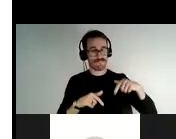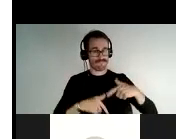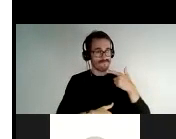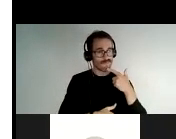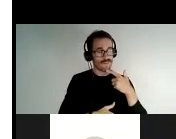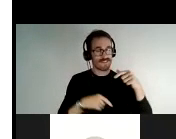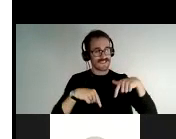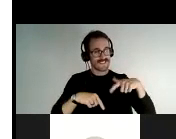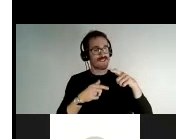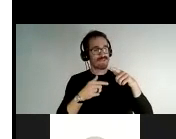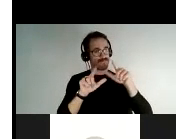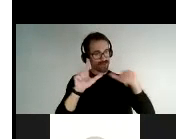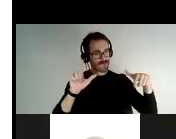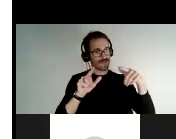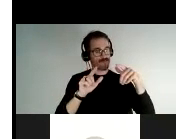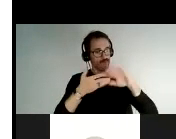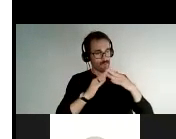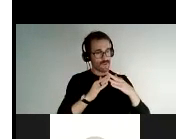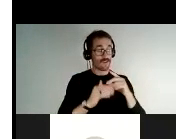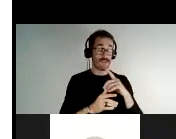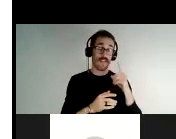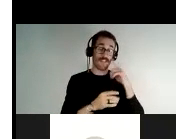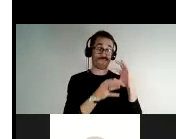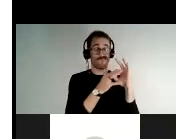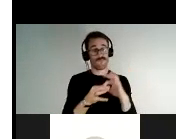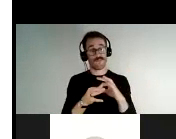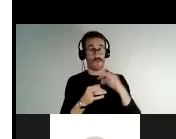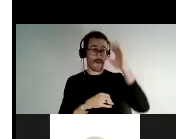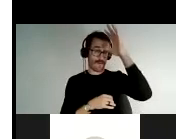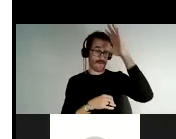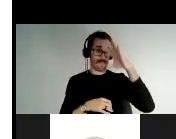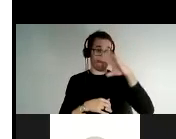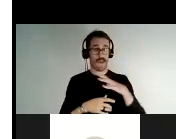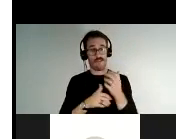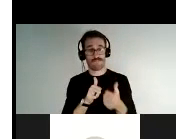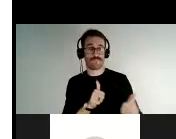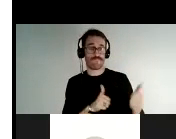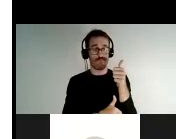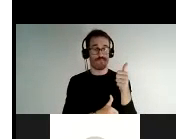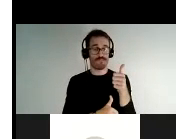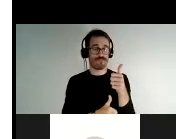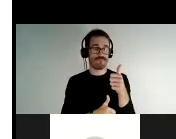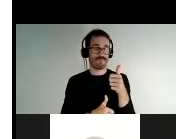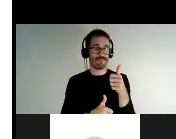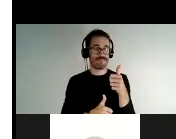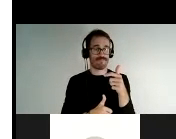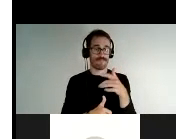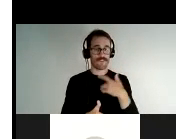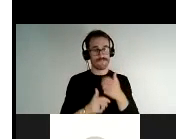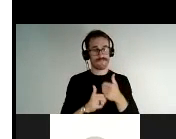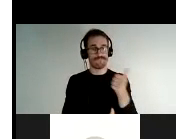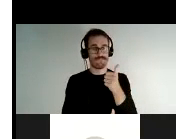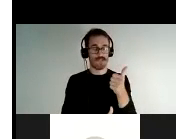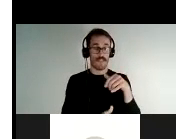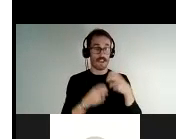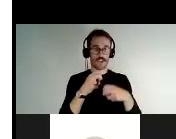think it comes down to the misogyny within our broader community that has not been addressed at a bigger scale.